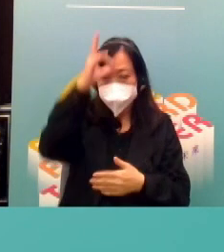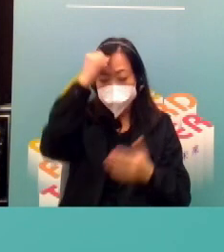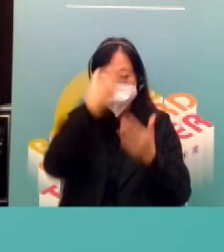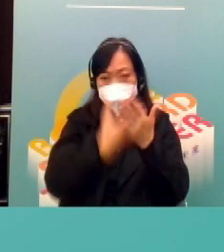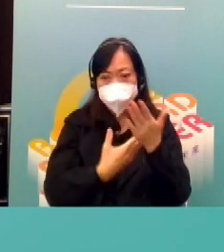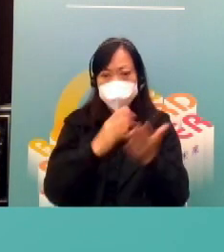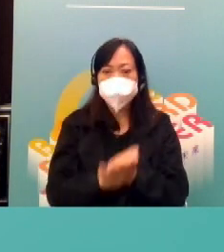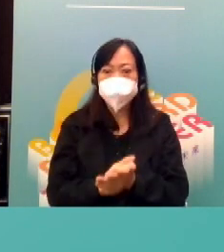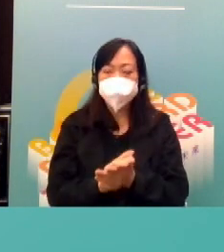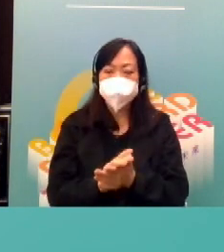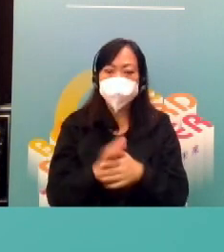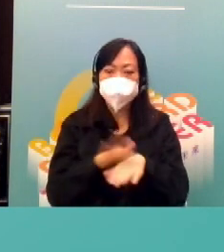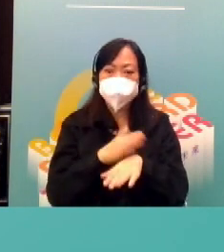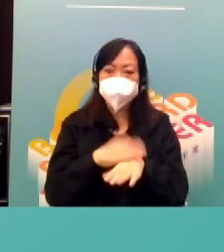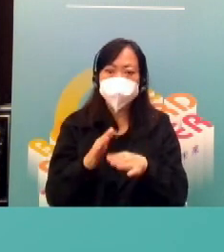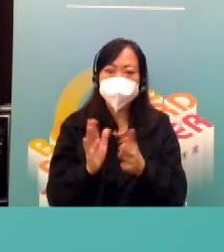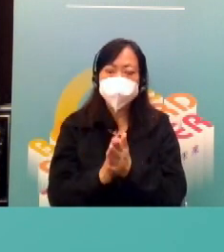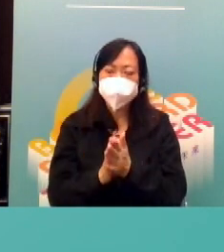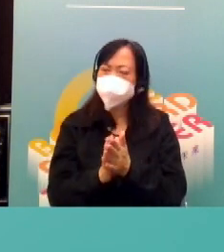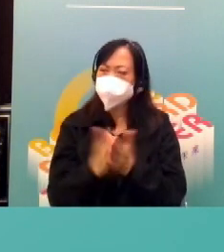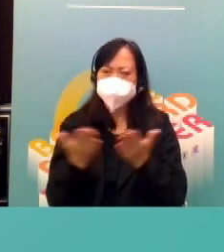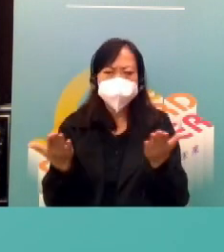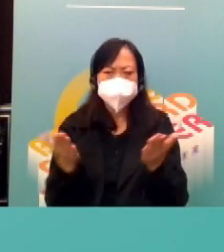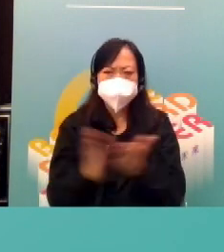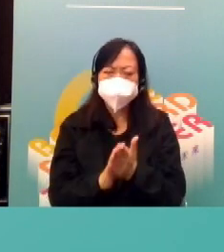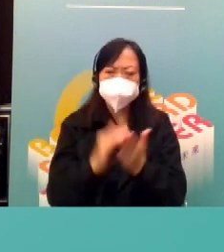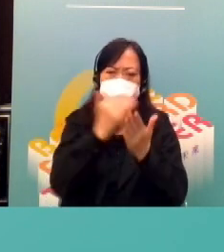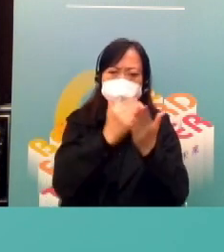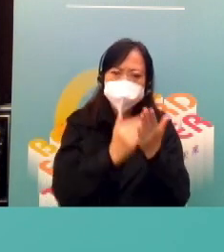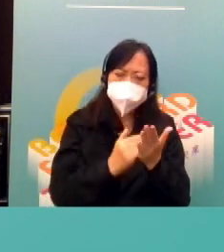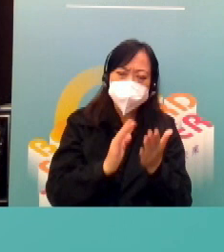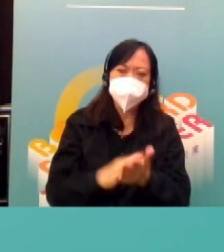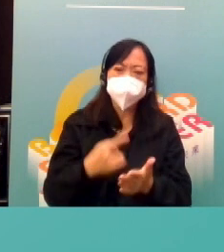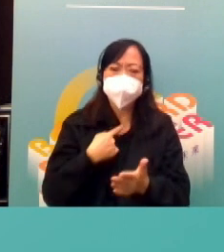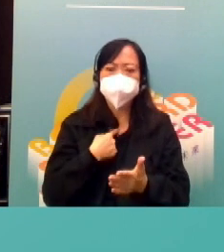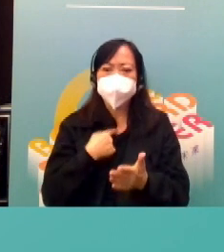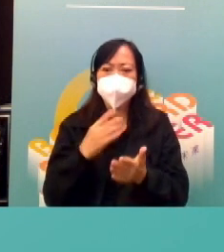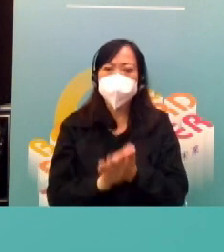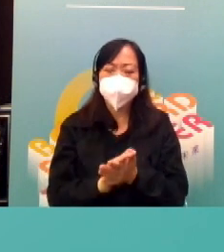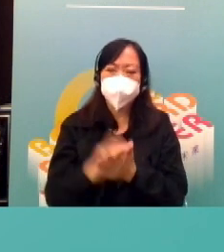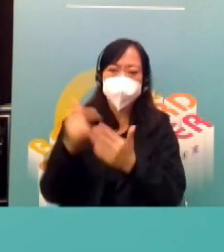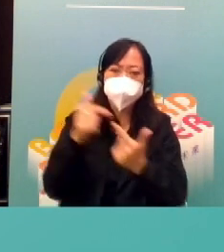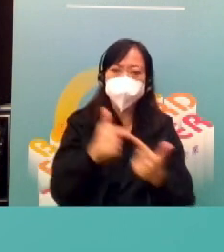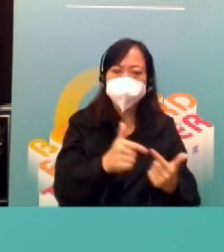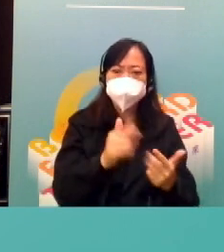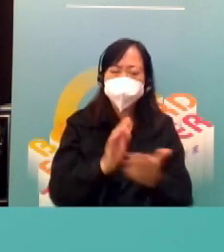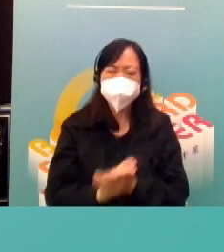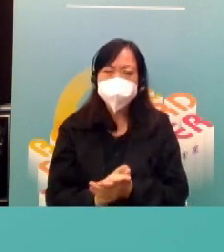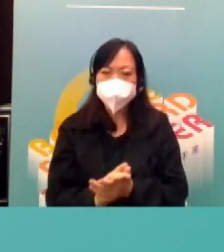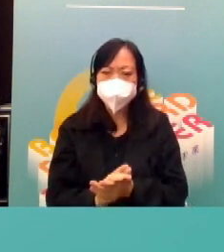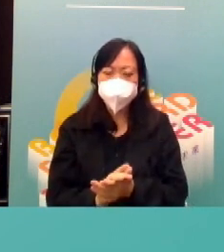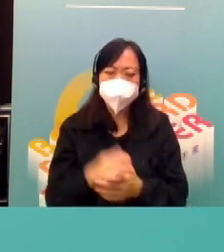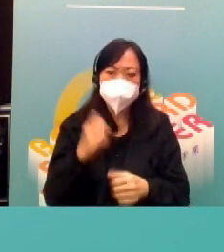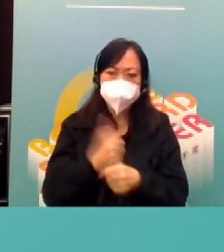of many of the policies that I shared with you just now, together with continued innovative policy experimentation, will be critical to establish what